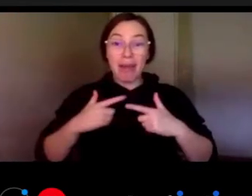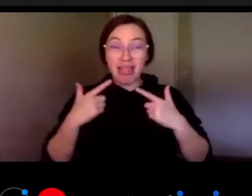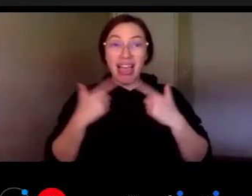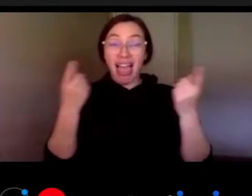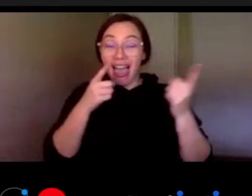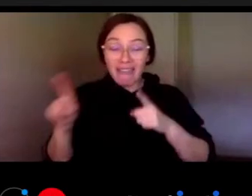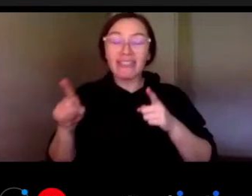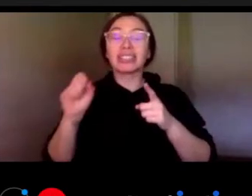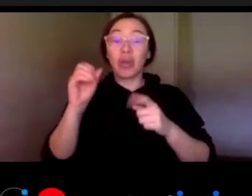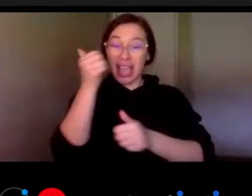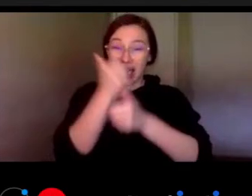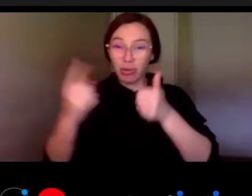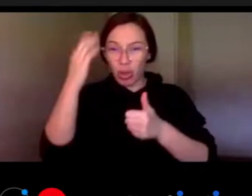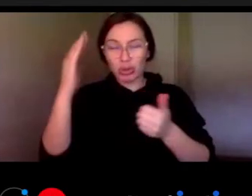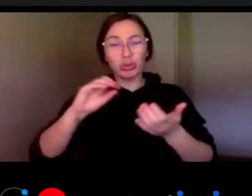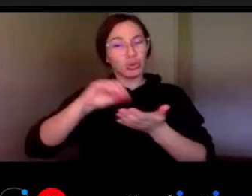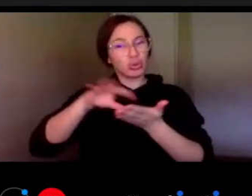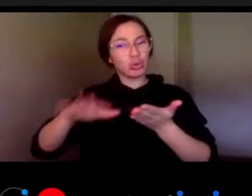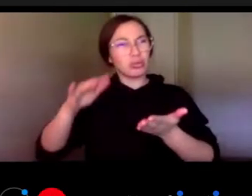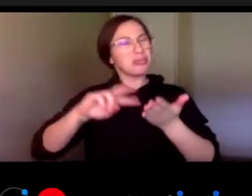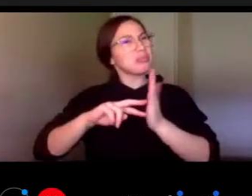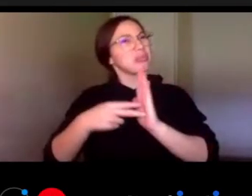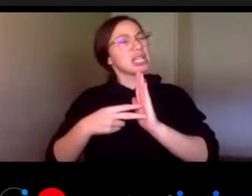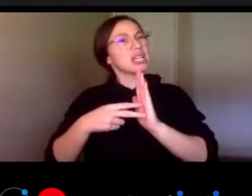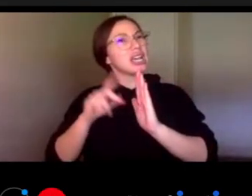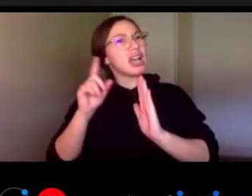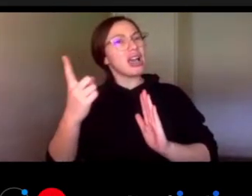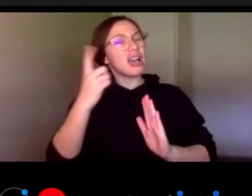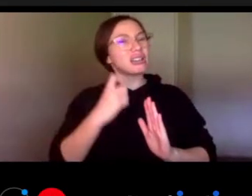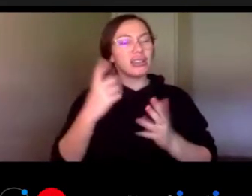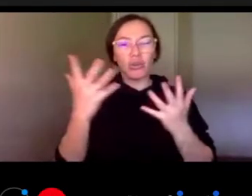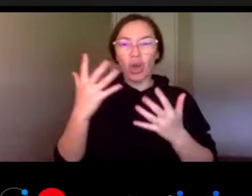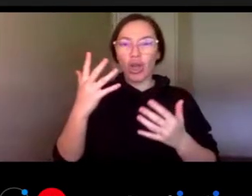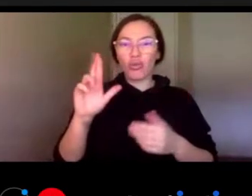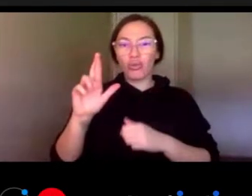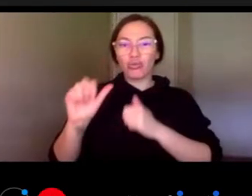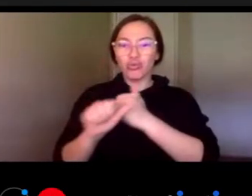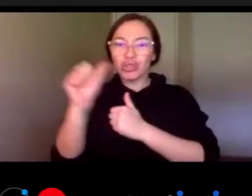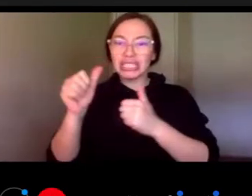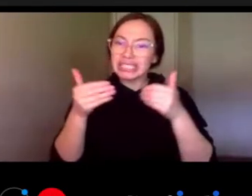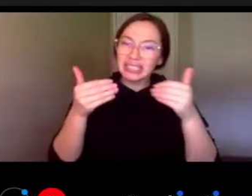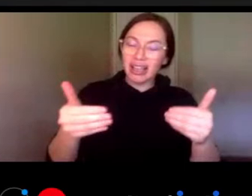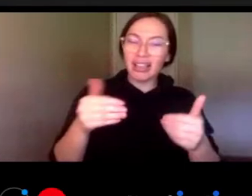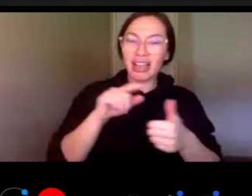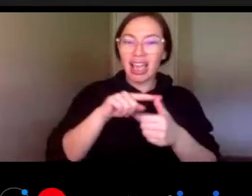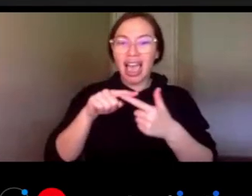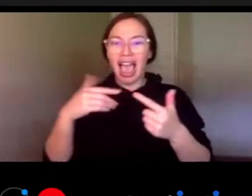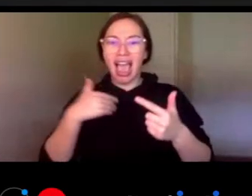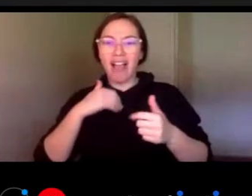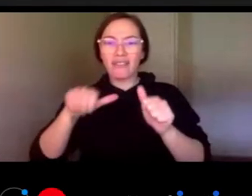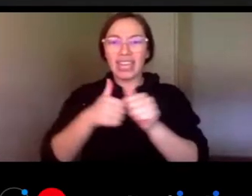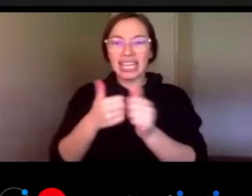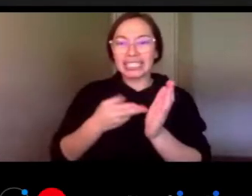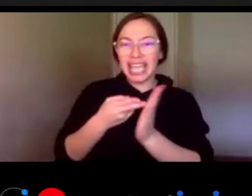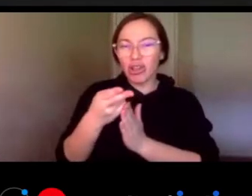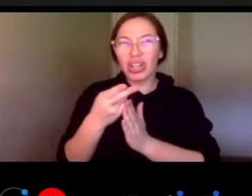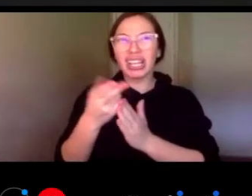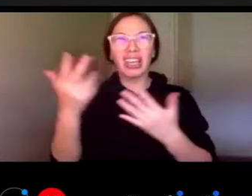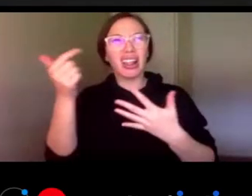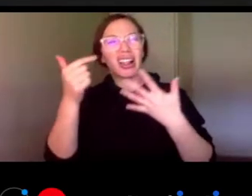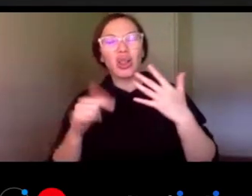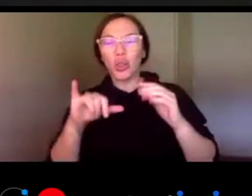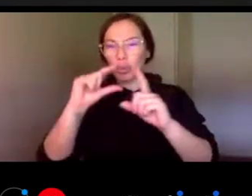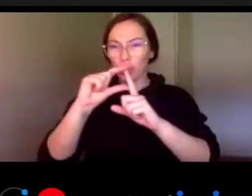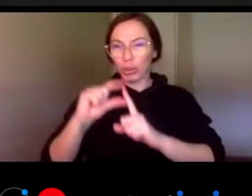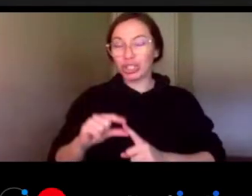knows. So the students know, what does it mean by being a risk taker? What does it mean by having integrity? You know, so all these